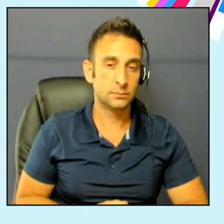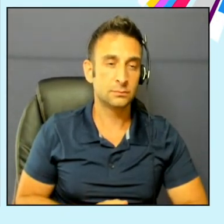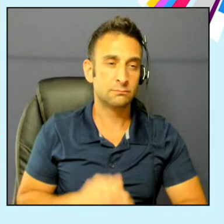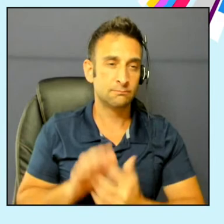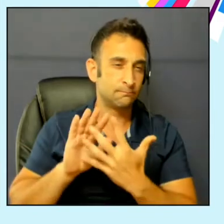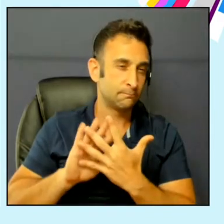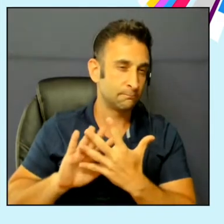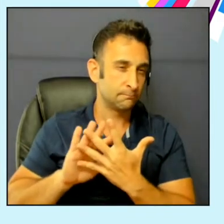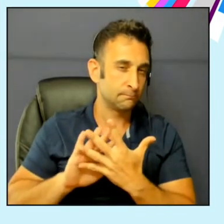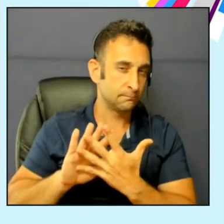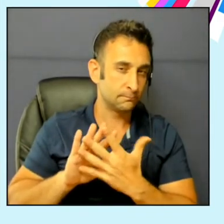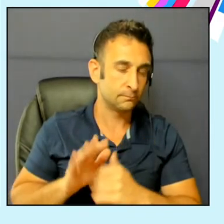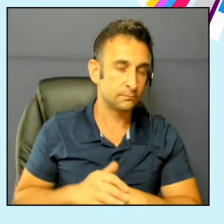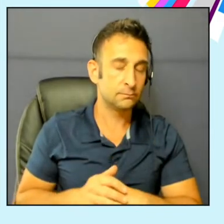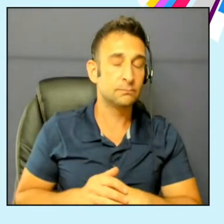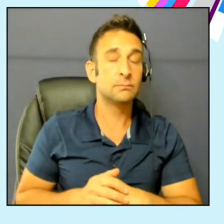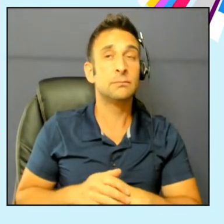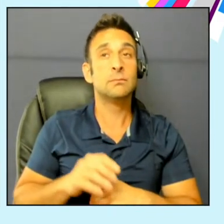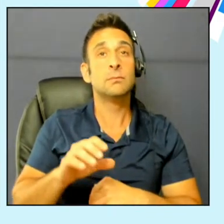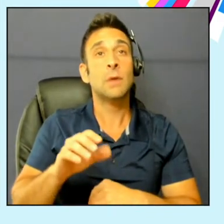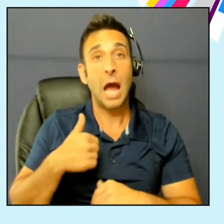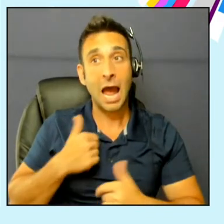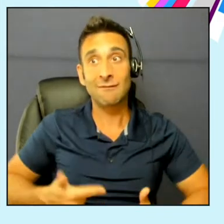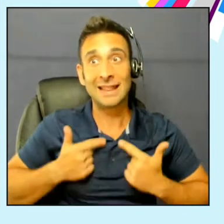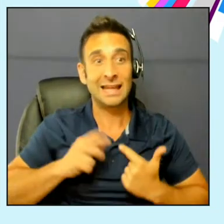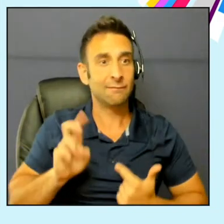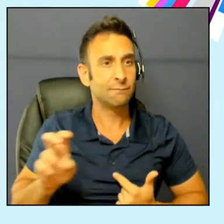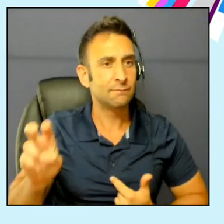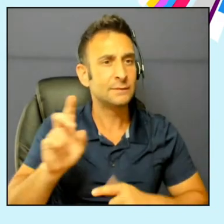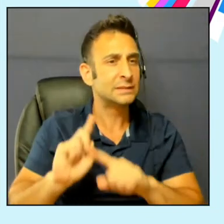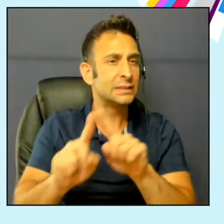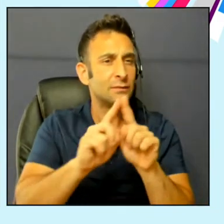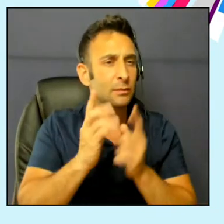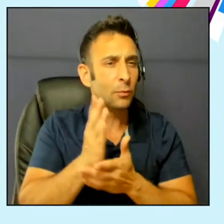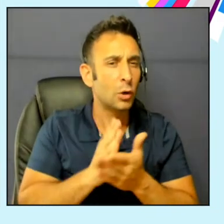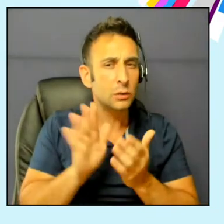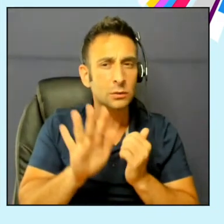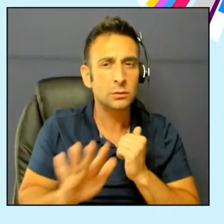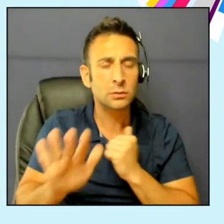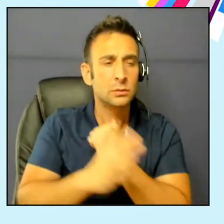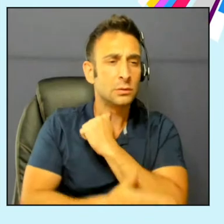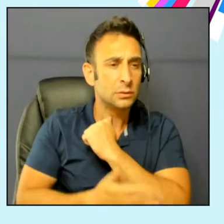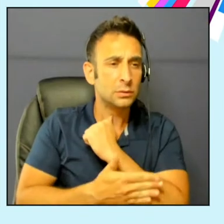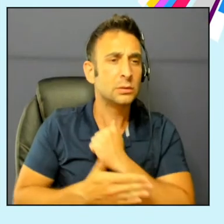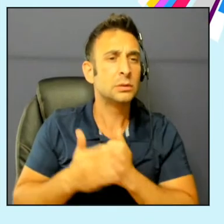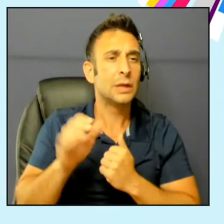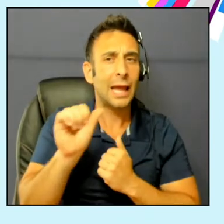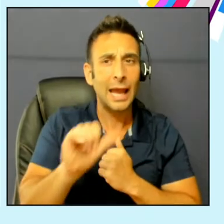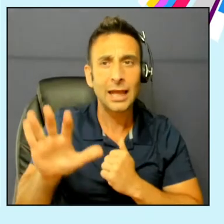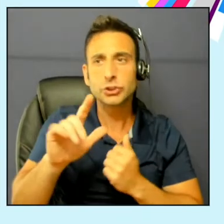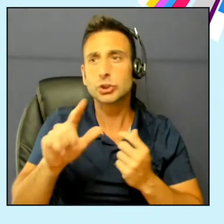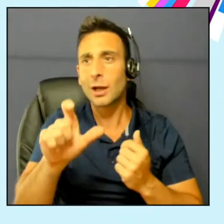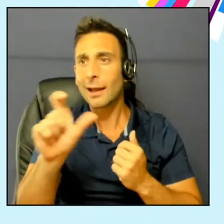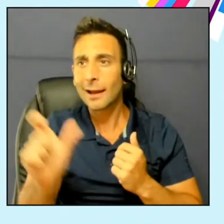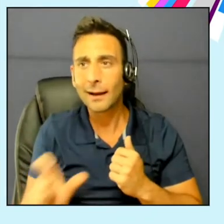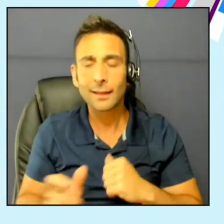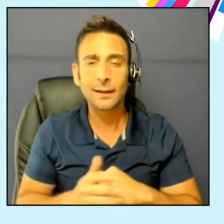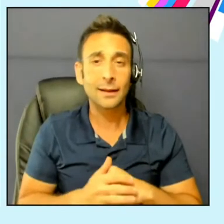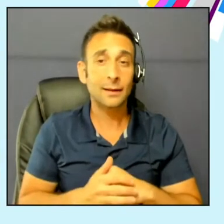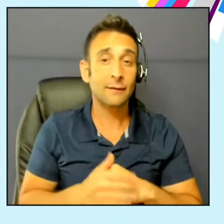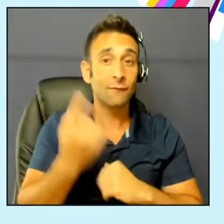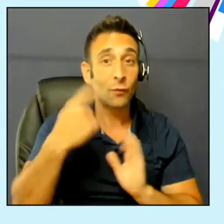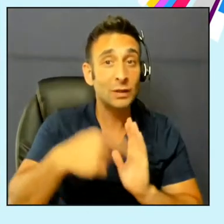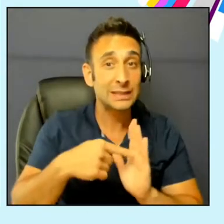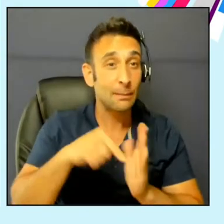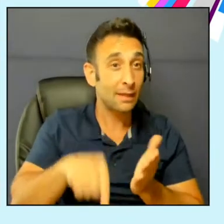in Asia, Middle East, Africa, or Latin America, we need to fix sometimes basics. For example, this week I had